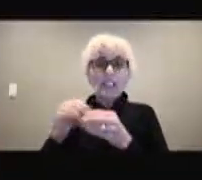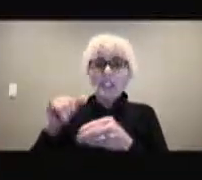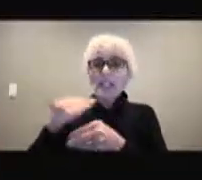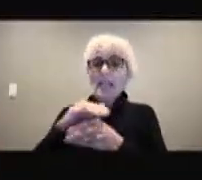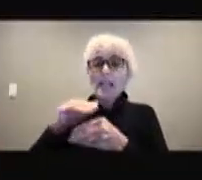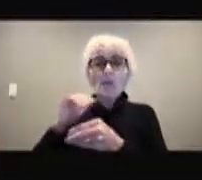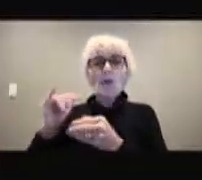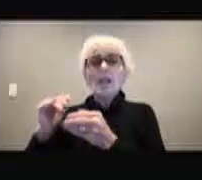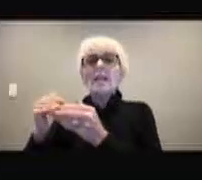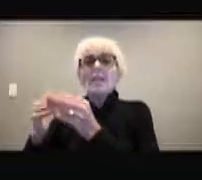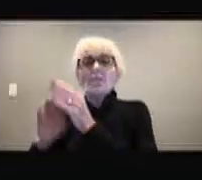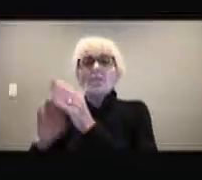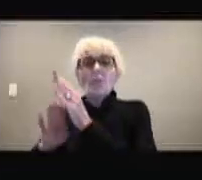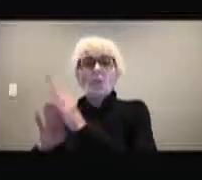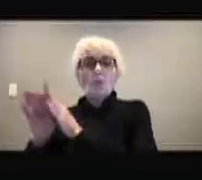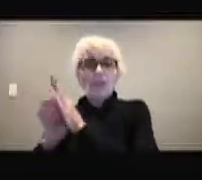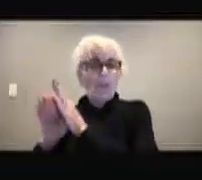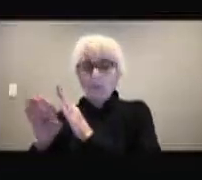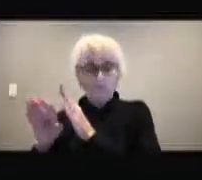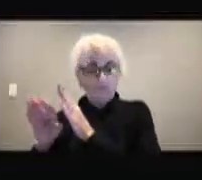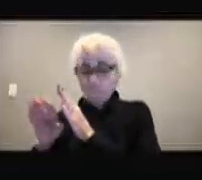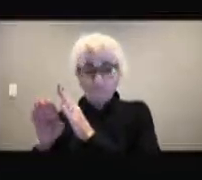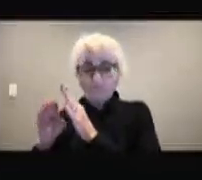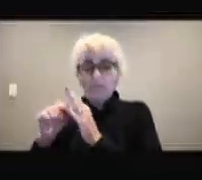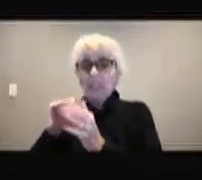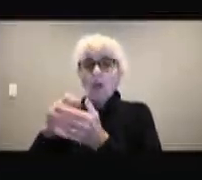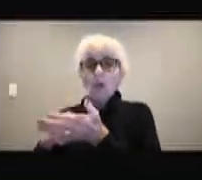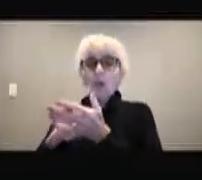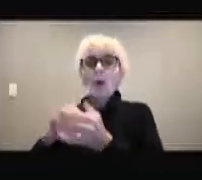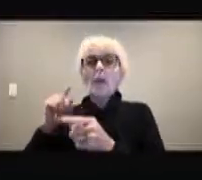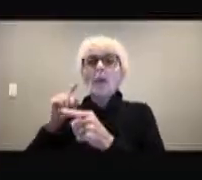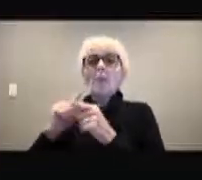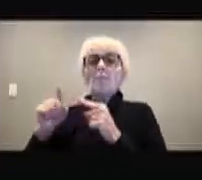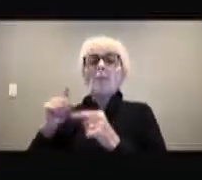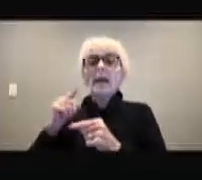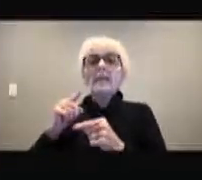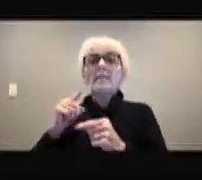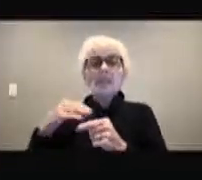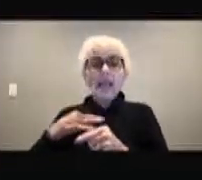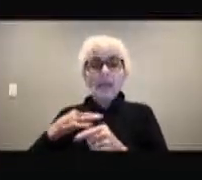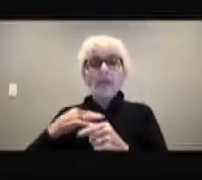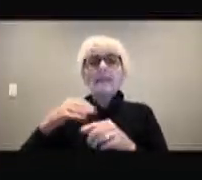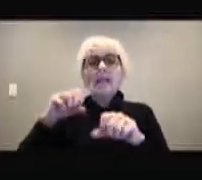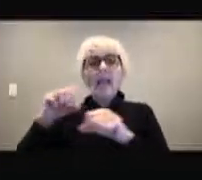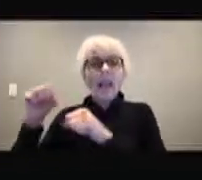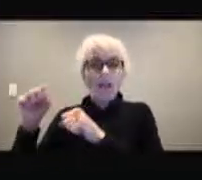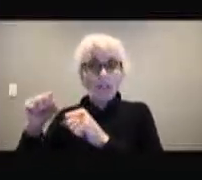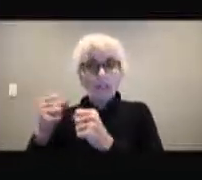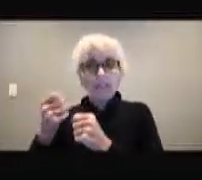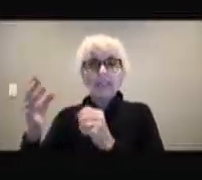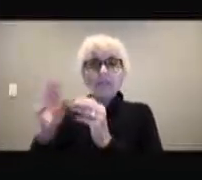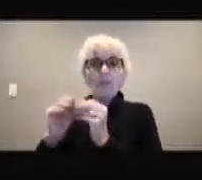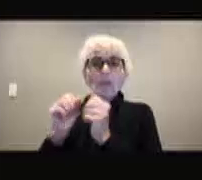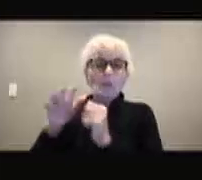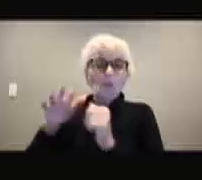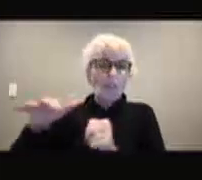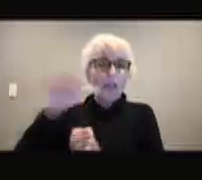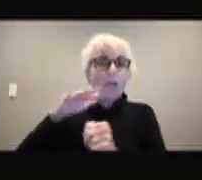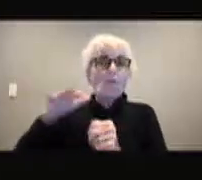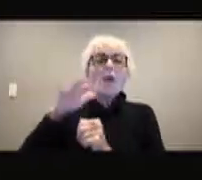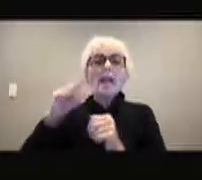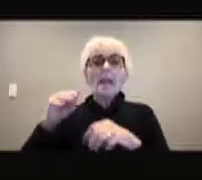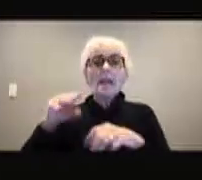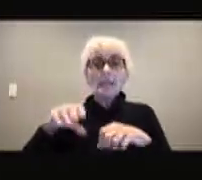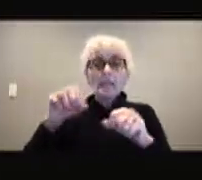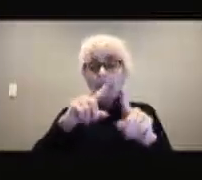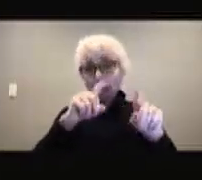activities meeting was not required. However, the applicant has held several meetings with the Soselm Park neighborhood, including conducting a survey